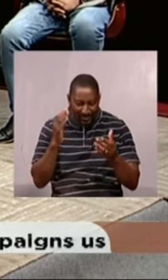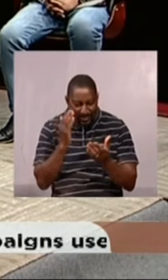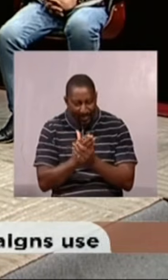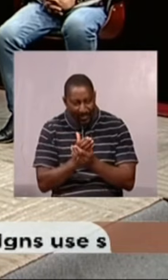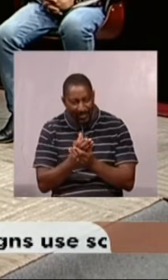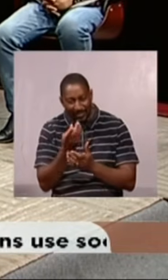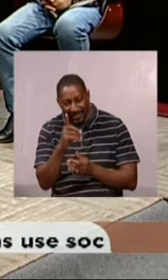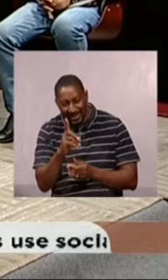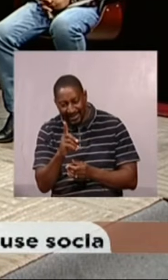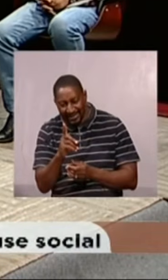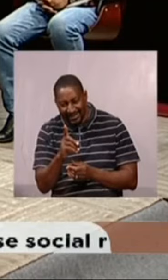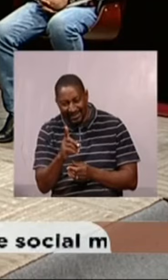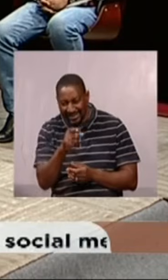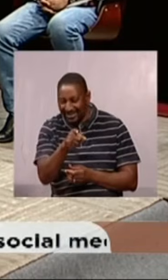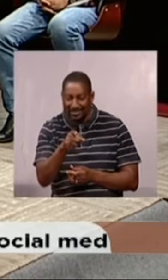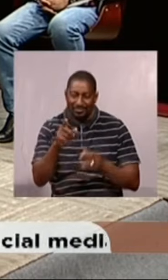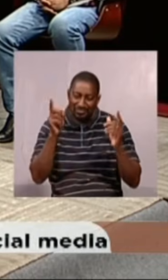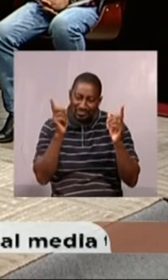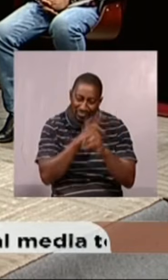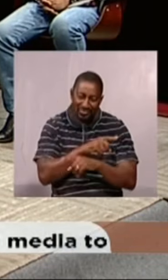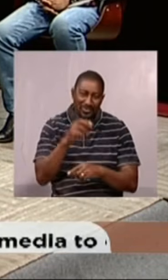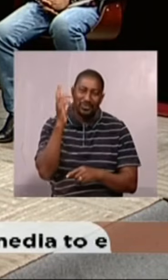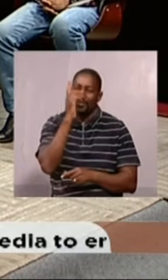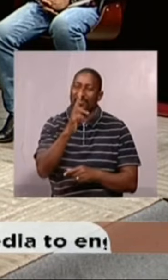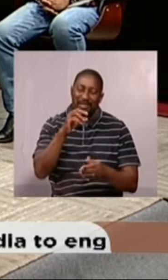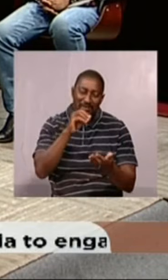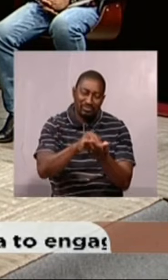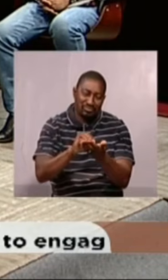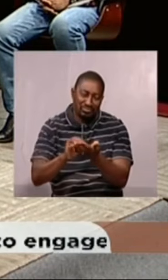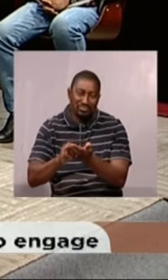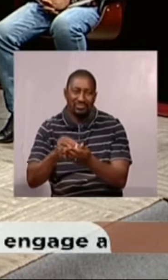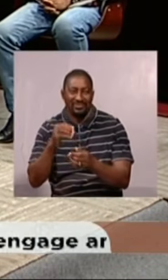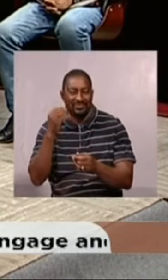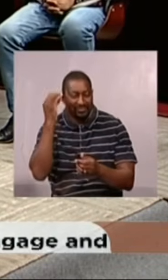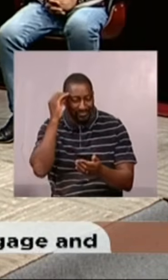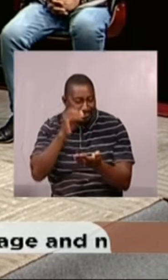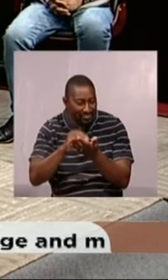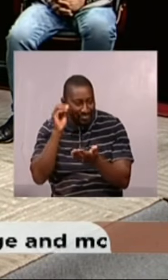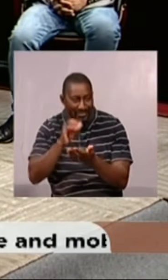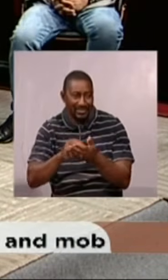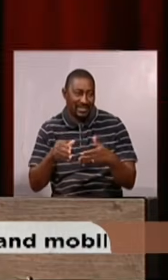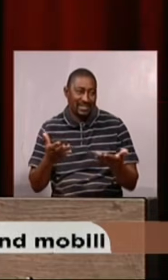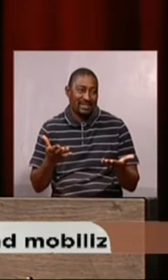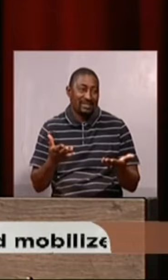I mean, there was once again, I'm sorry to use Paul Trump as an example, but this guy was literally going to jail. There are pictures of him handcuffed in the